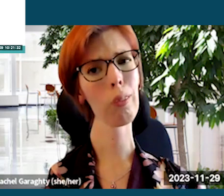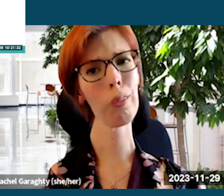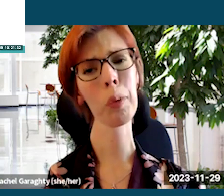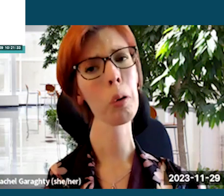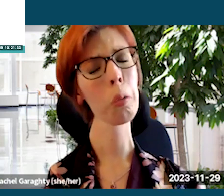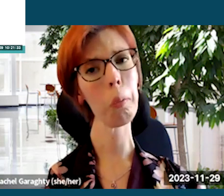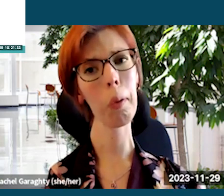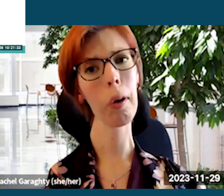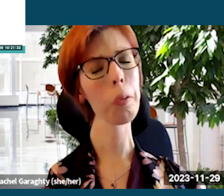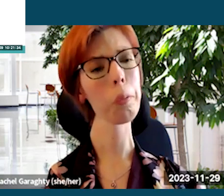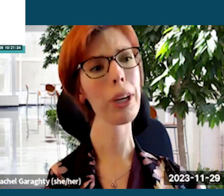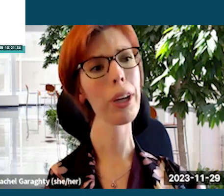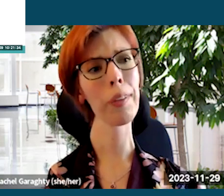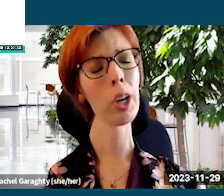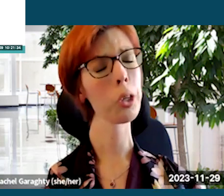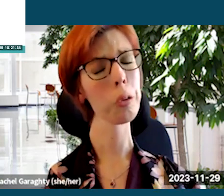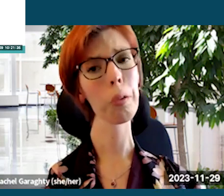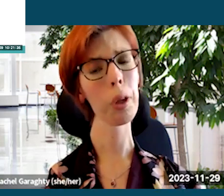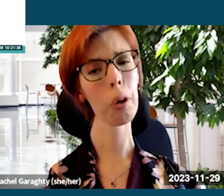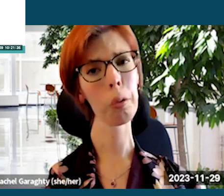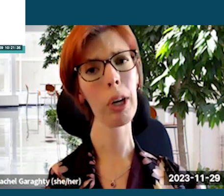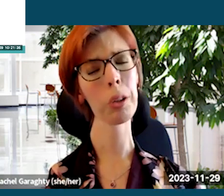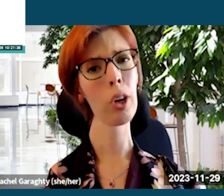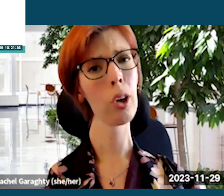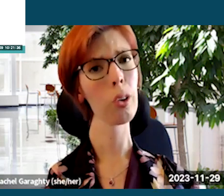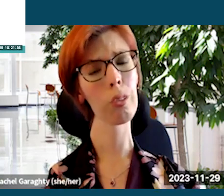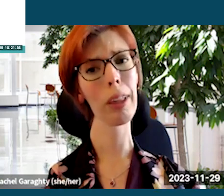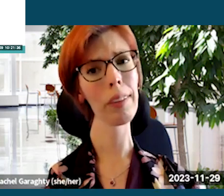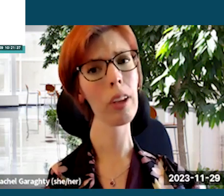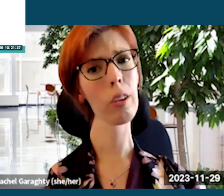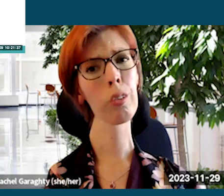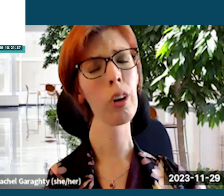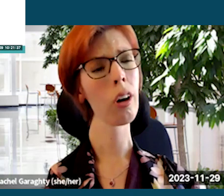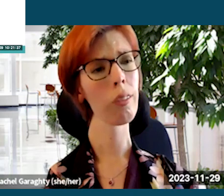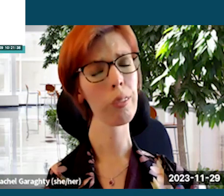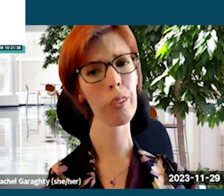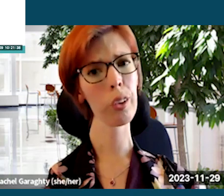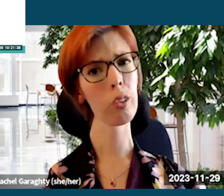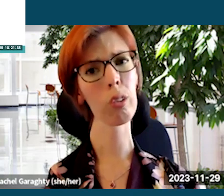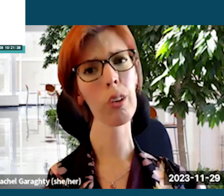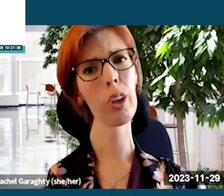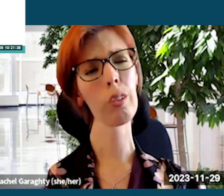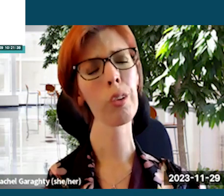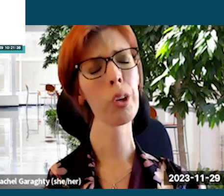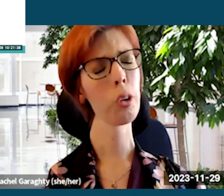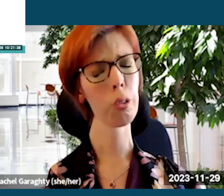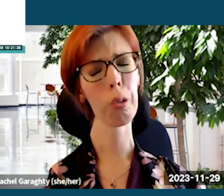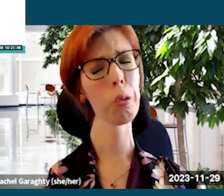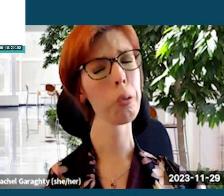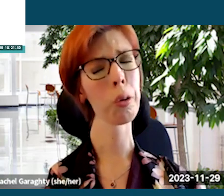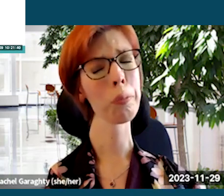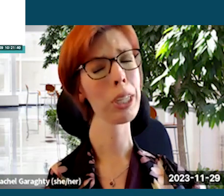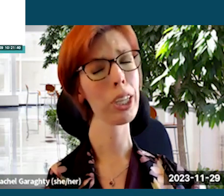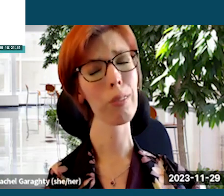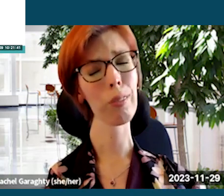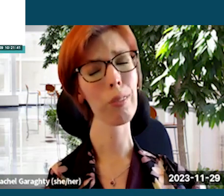returning home from war with newly acquired disabilities, physical injuries